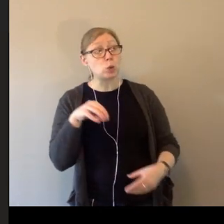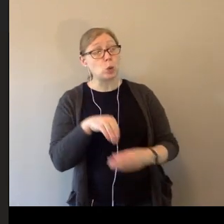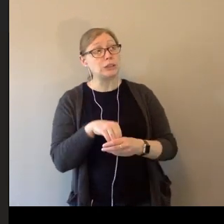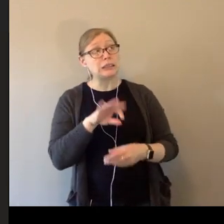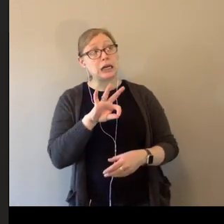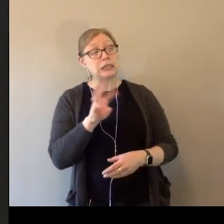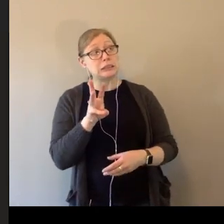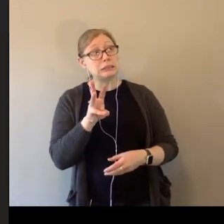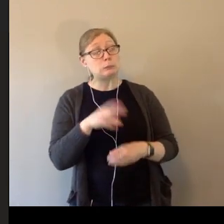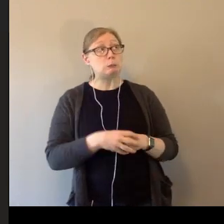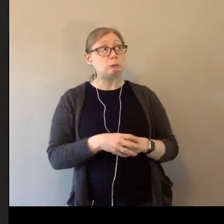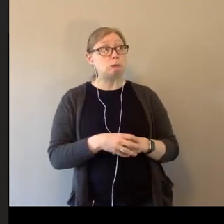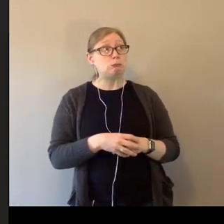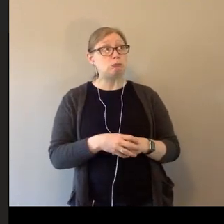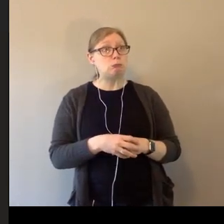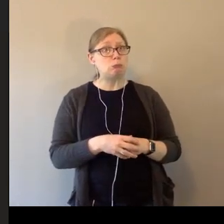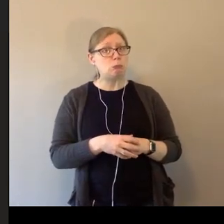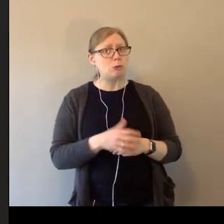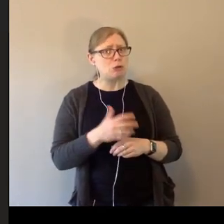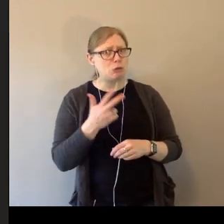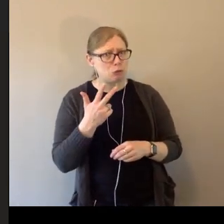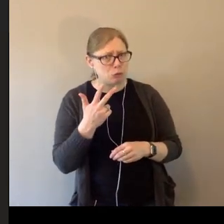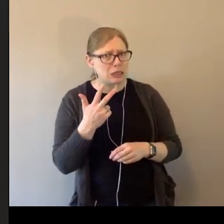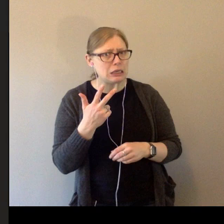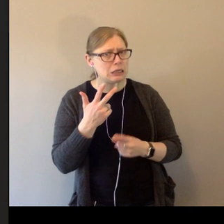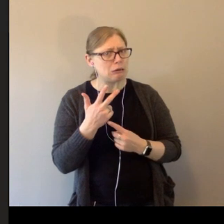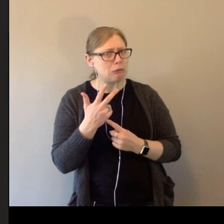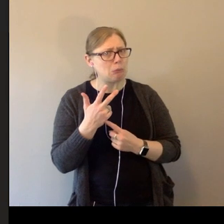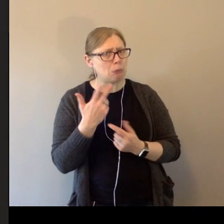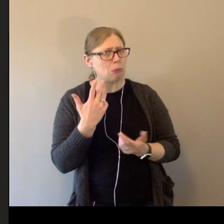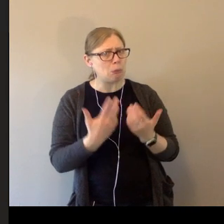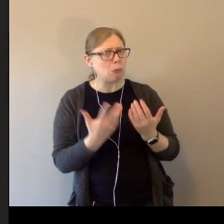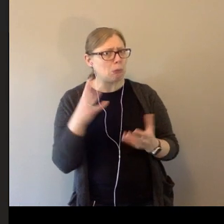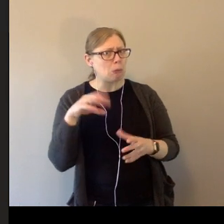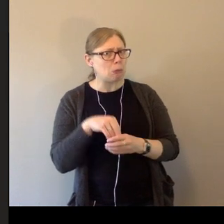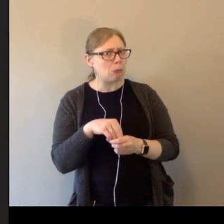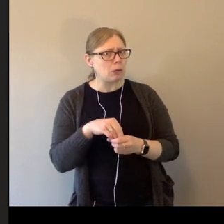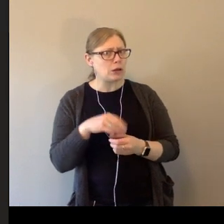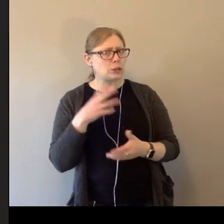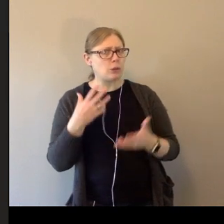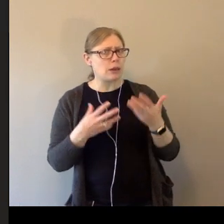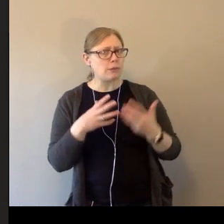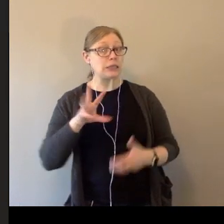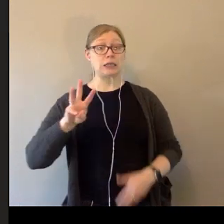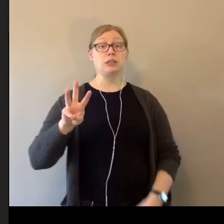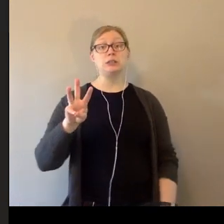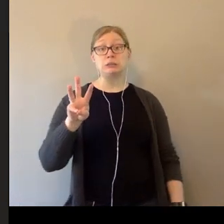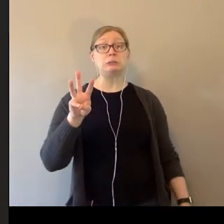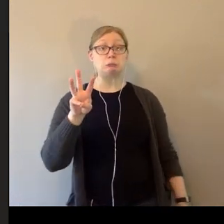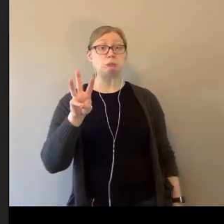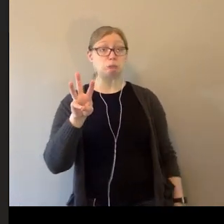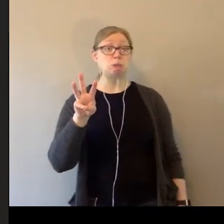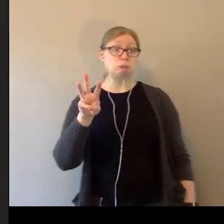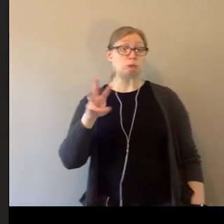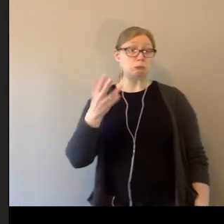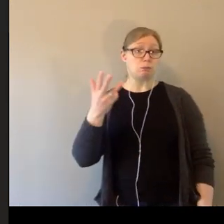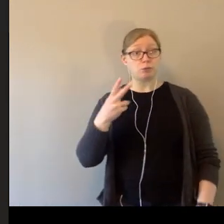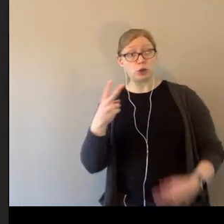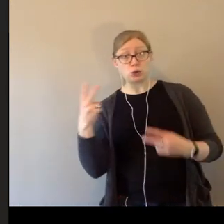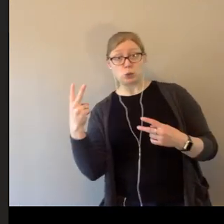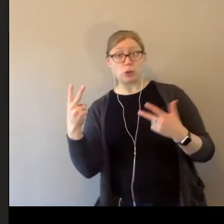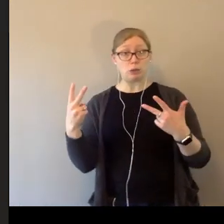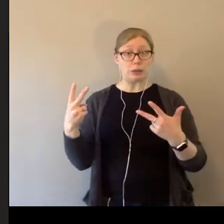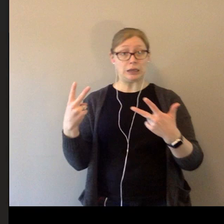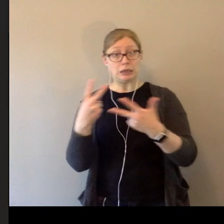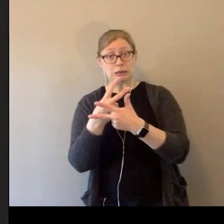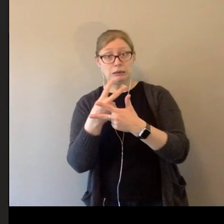and looks like 3 goes into there, so probably 6 would be something that would go in here. So I might